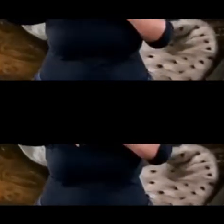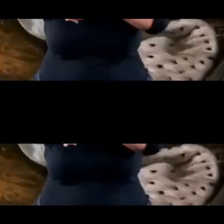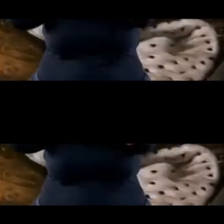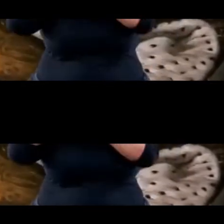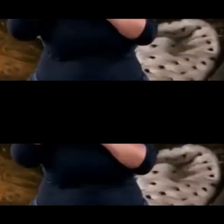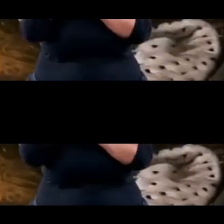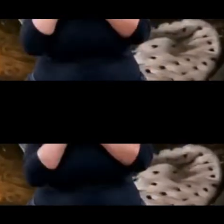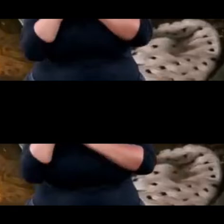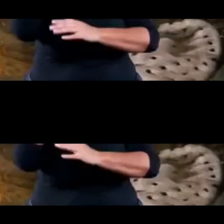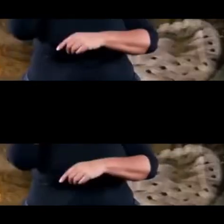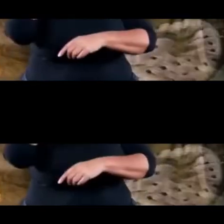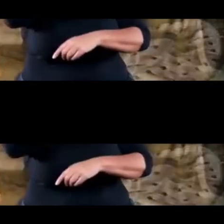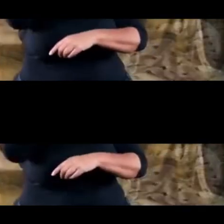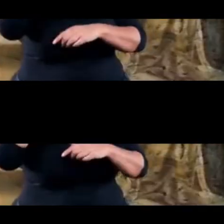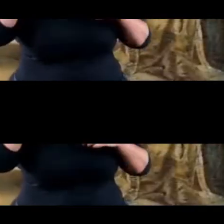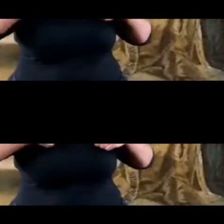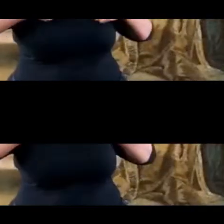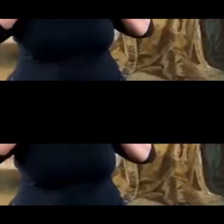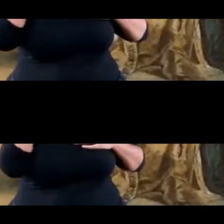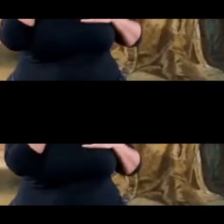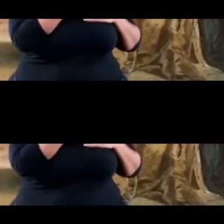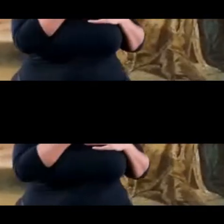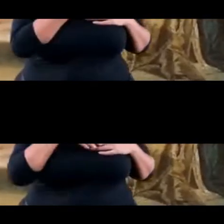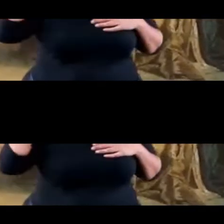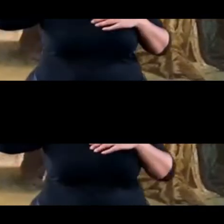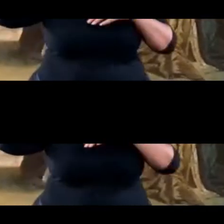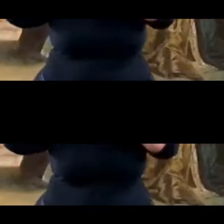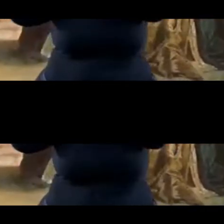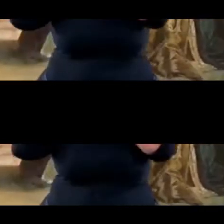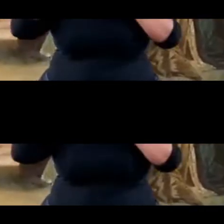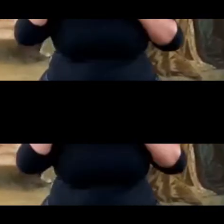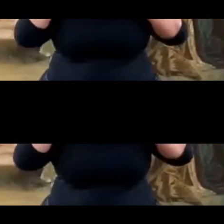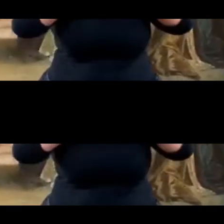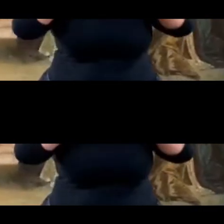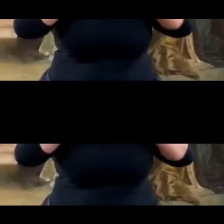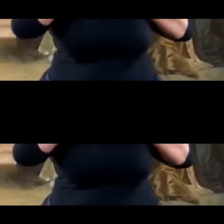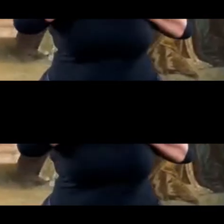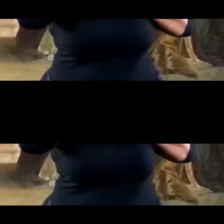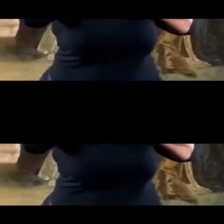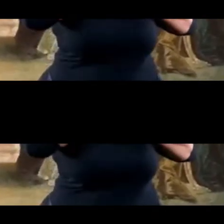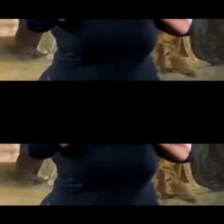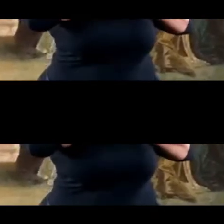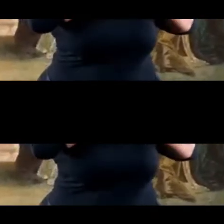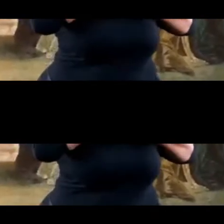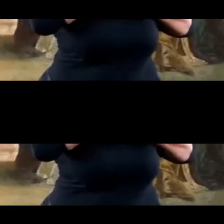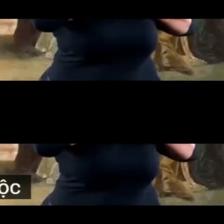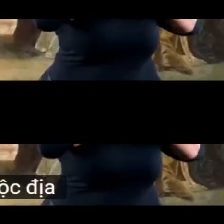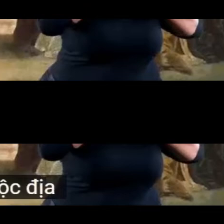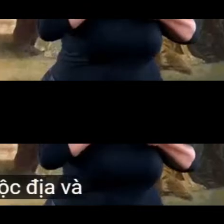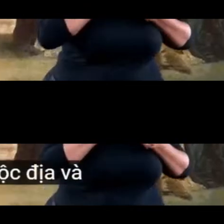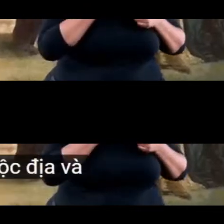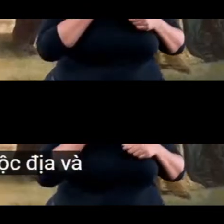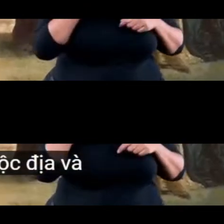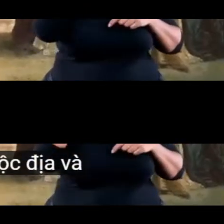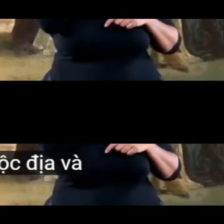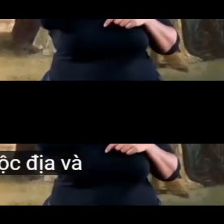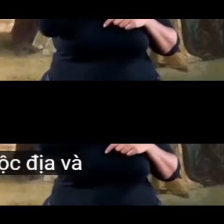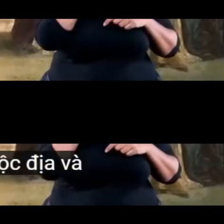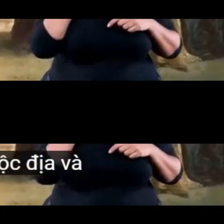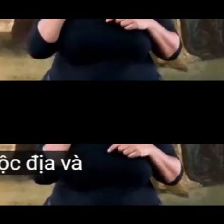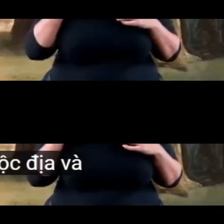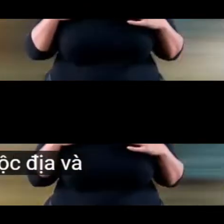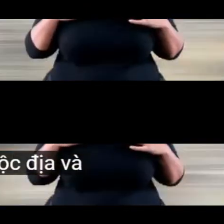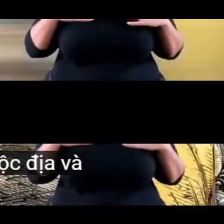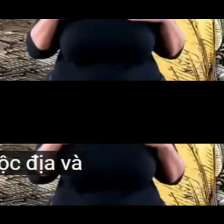British made the laws for the citizens who lived there. Eventually, the British wanted more and more control over the colonies and the people who lived